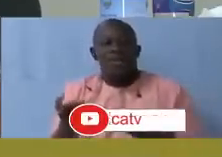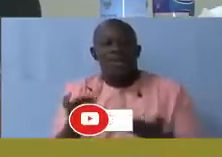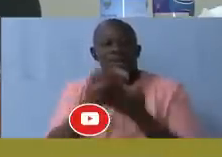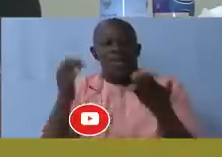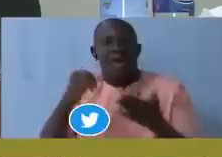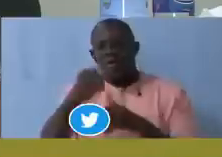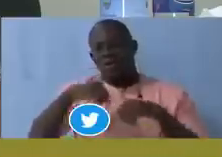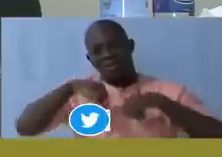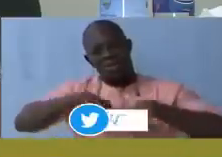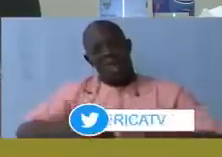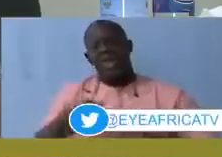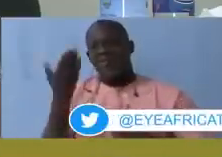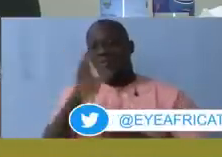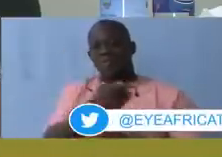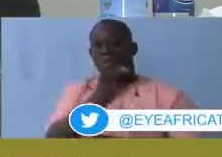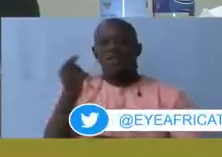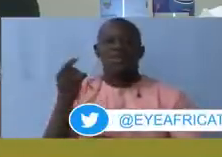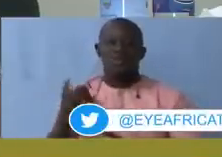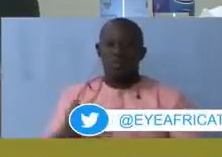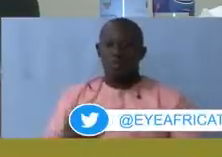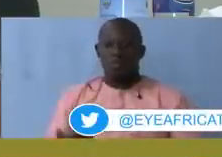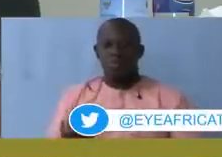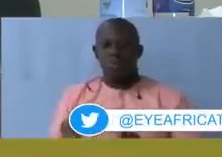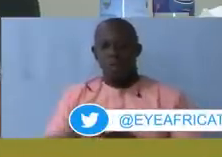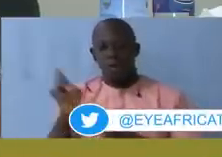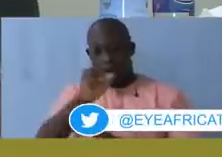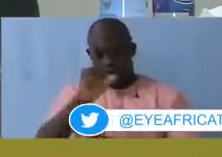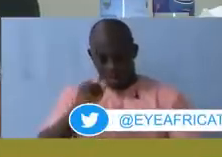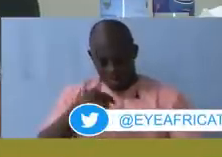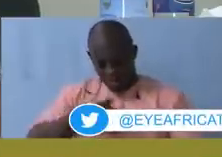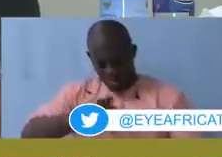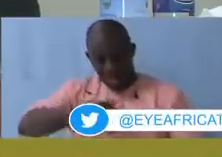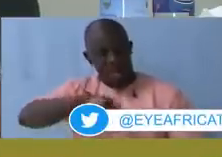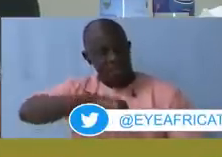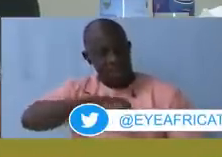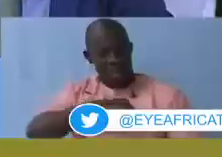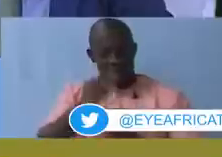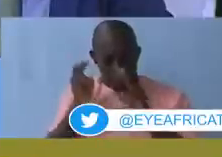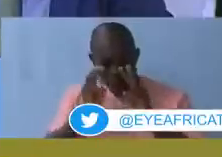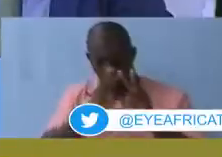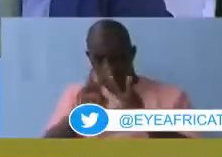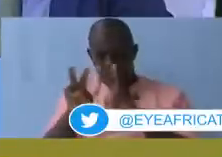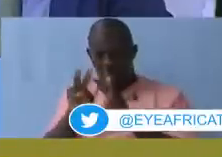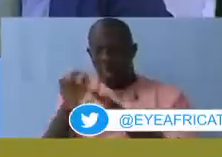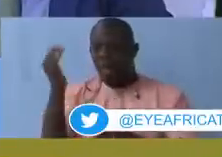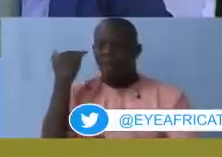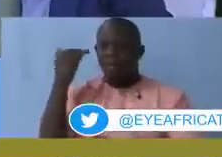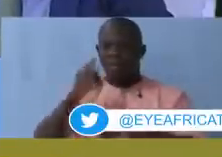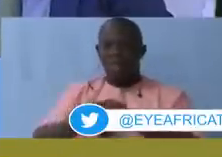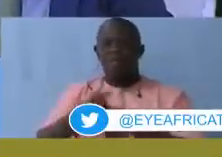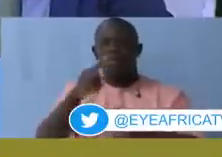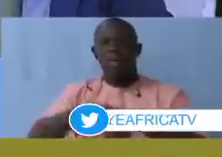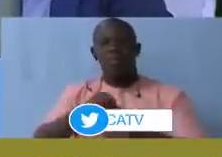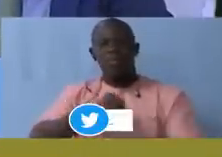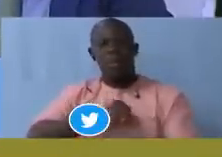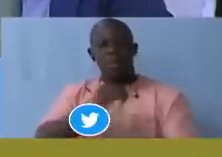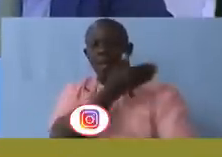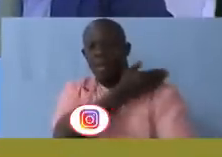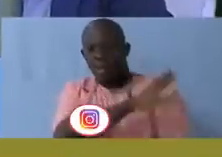you. Because what I have found out at that time was when I left,